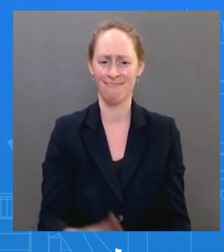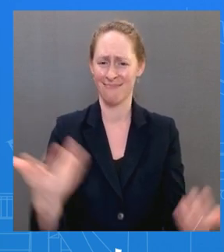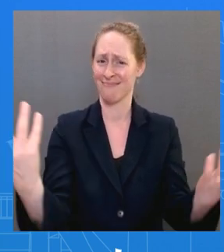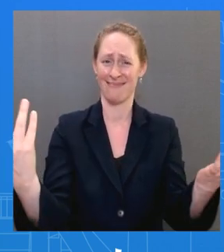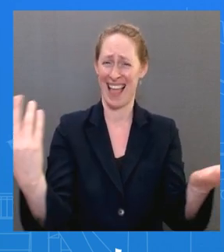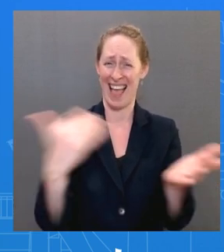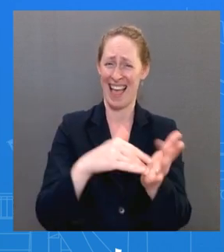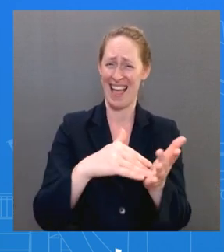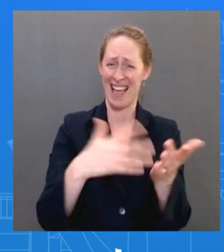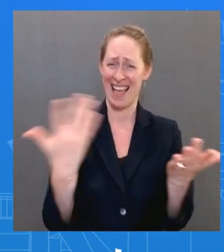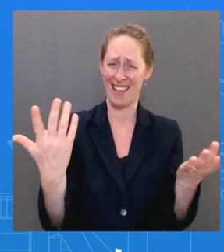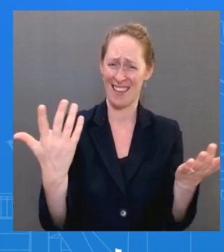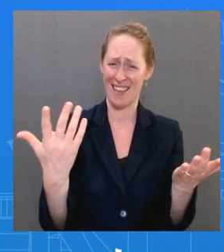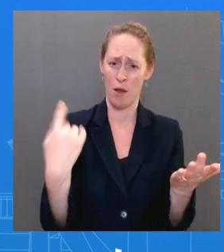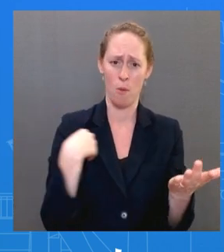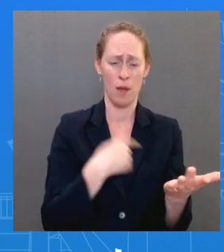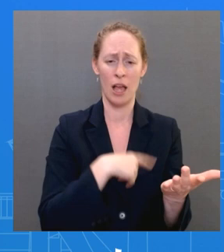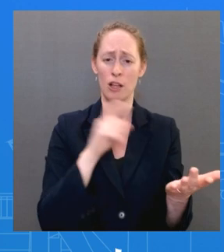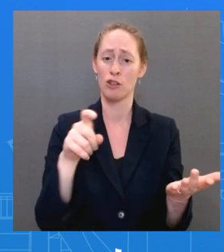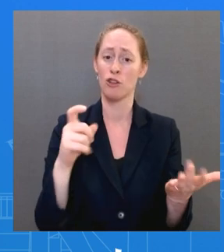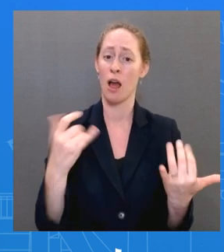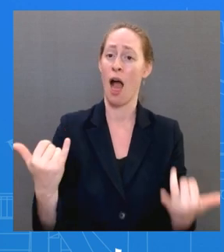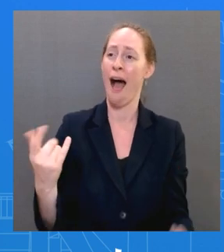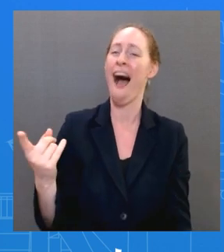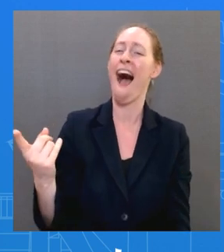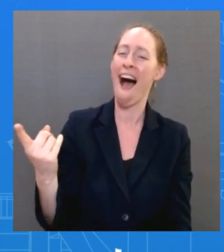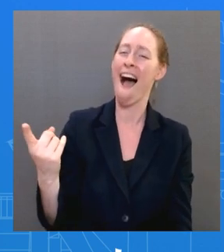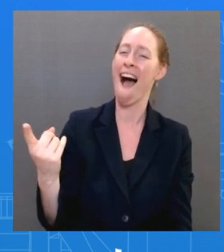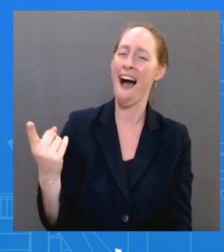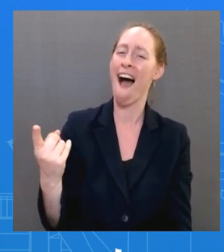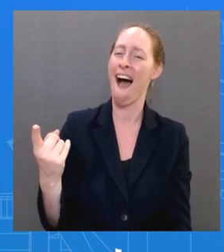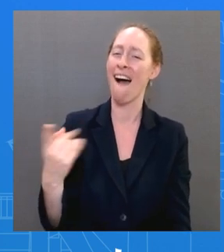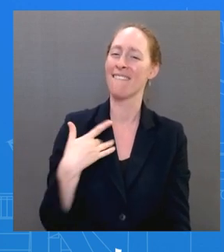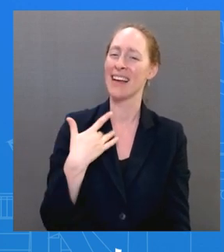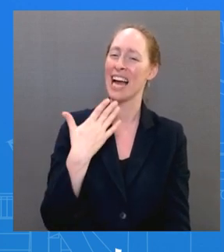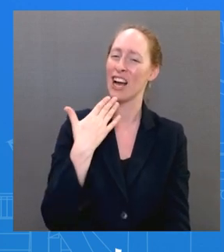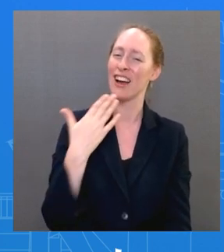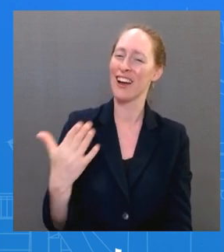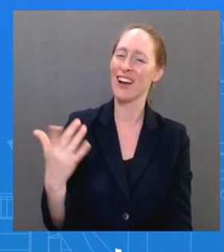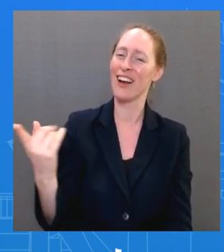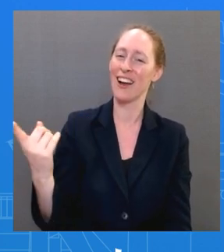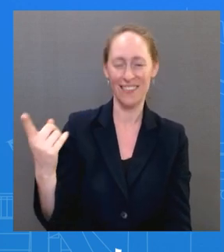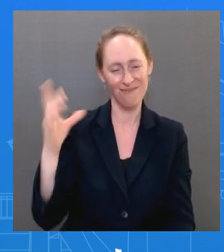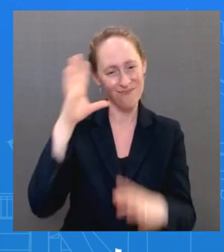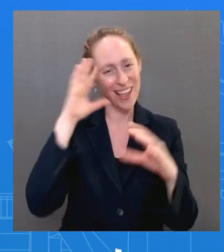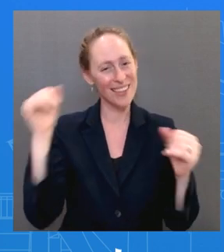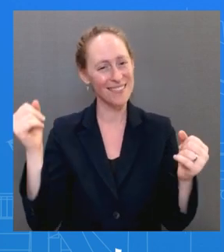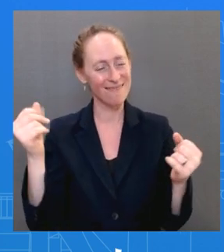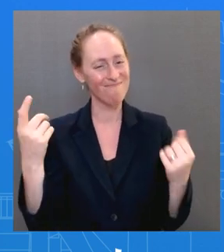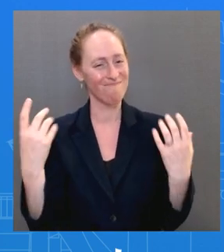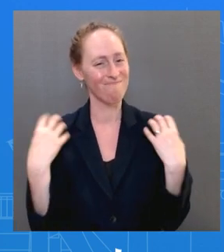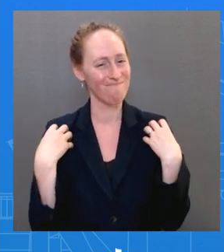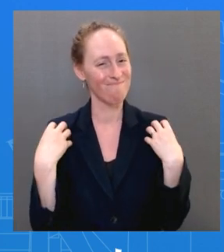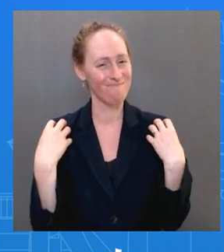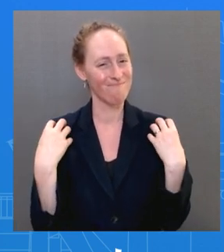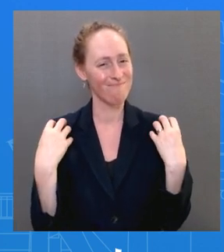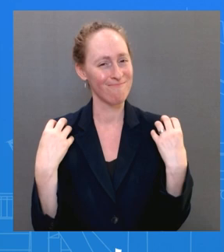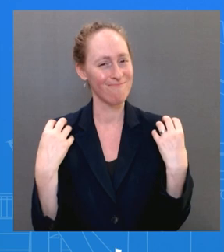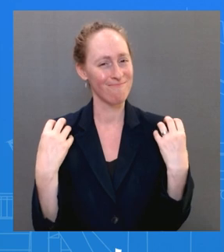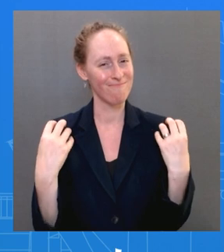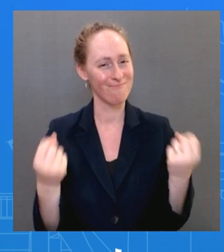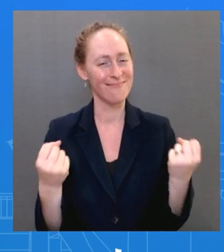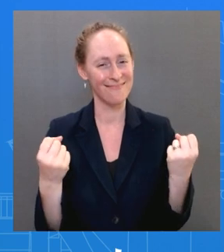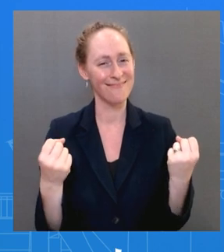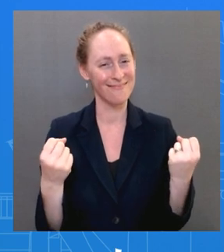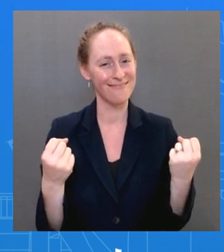very happy that the president is doing better, that he is improving. This is the president of the United States. He's improving.